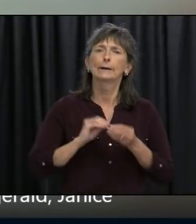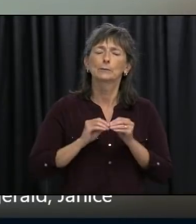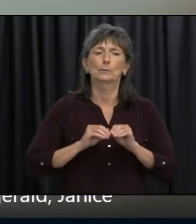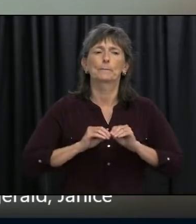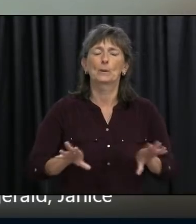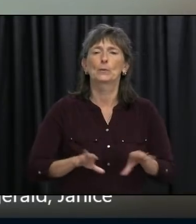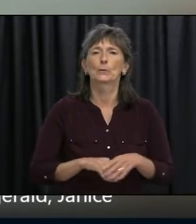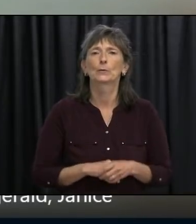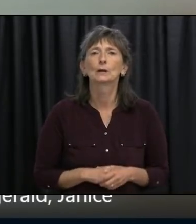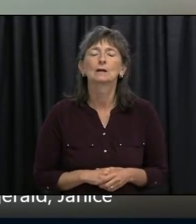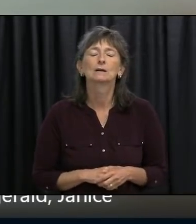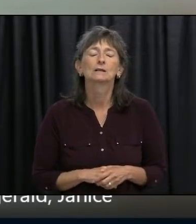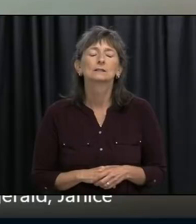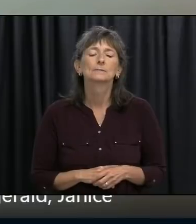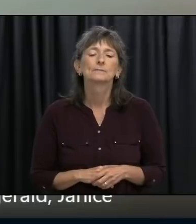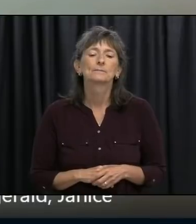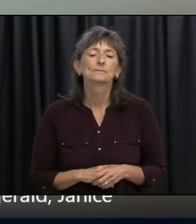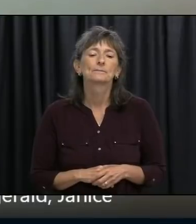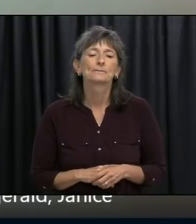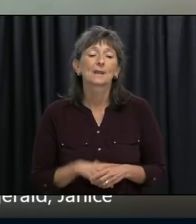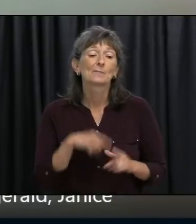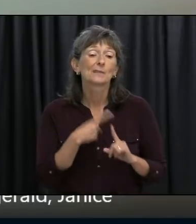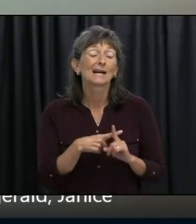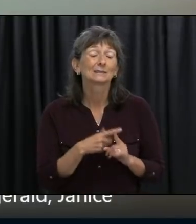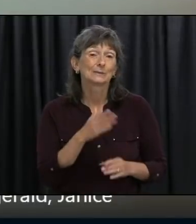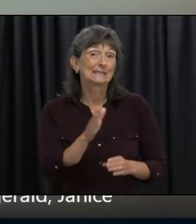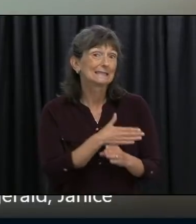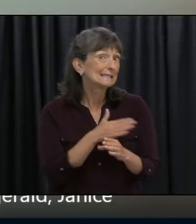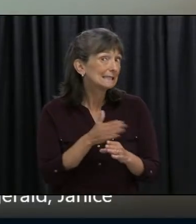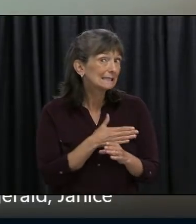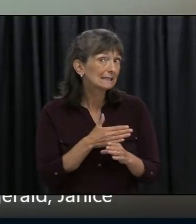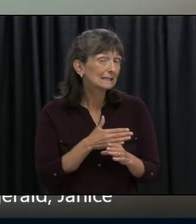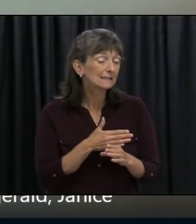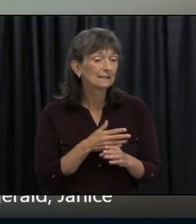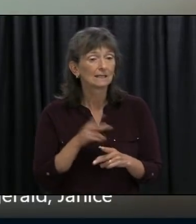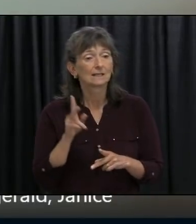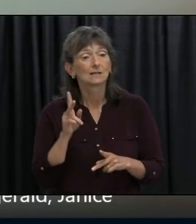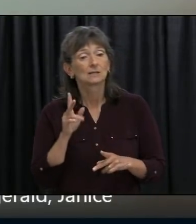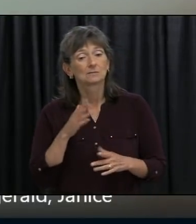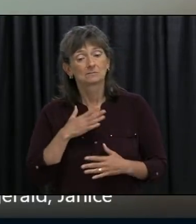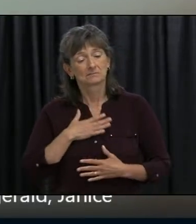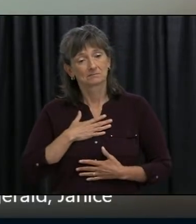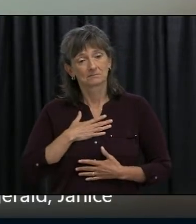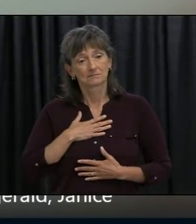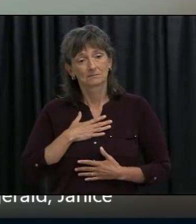singing. We know that people, when they're singing, they're able to